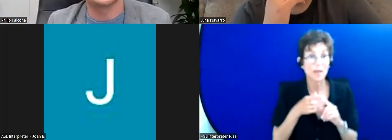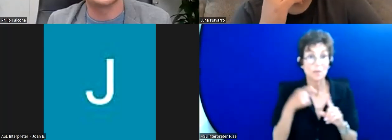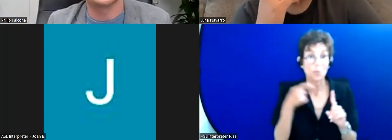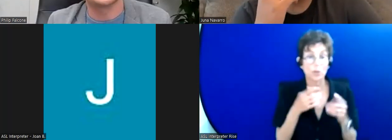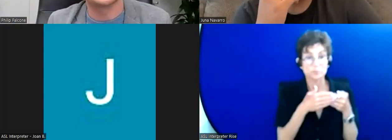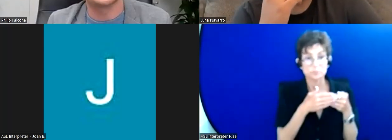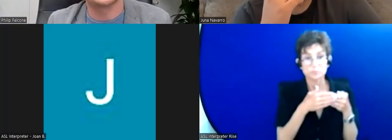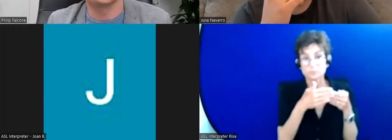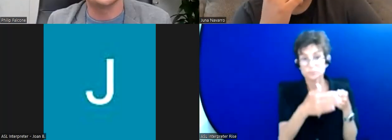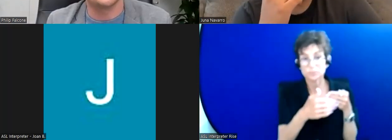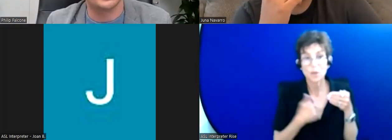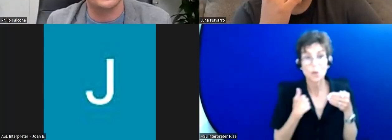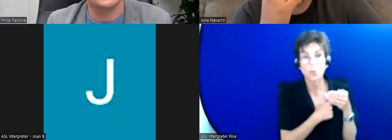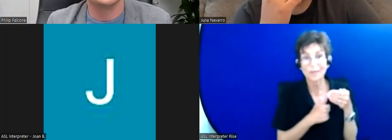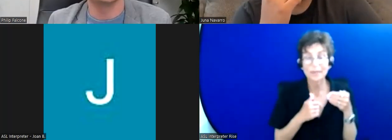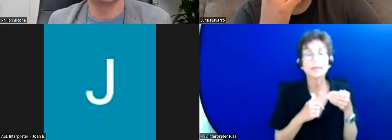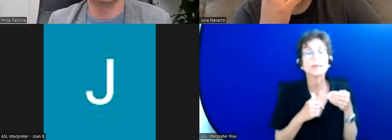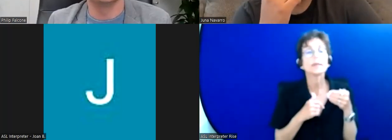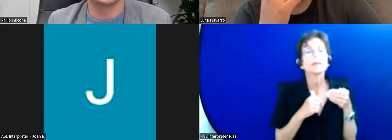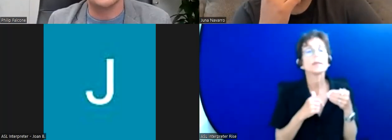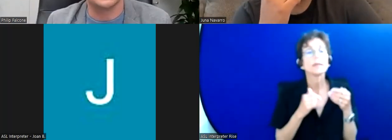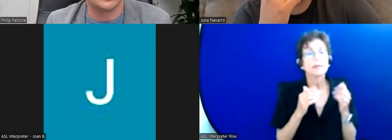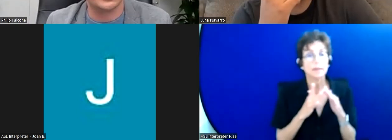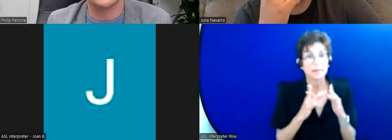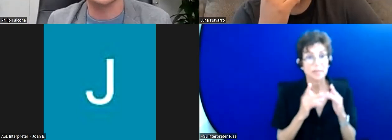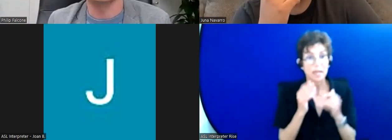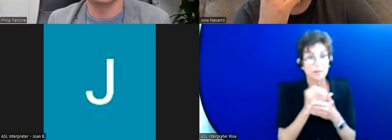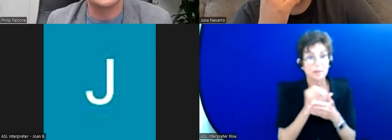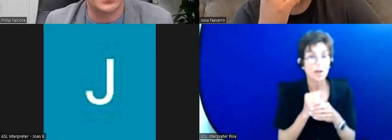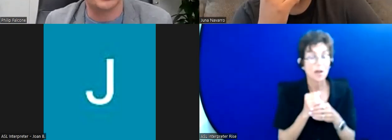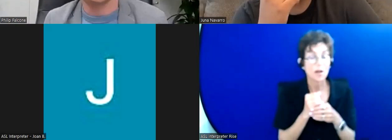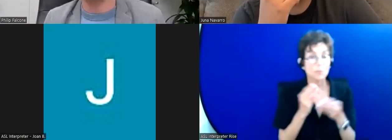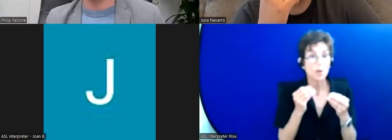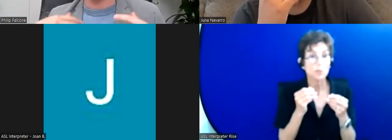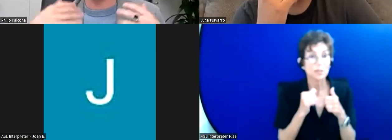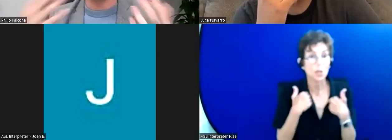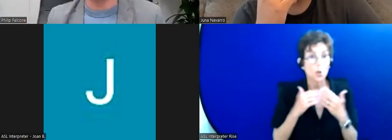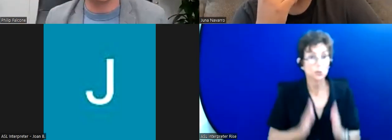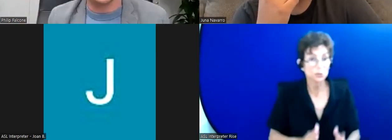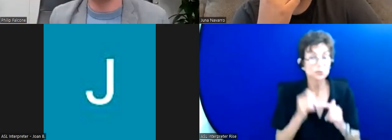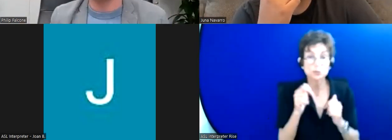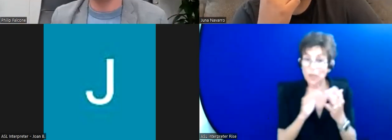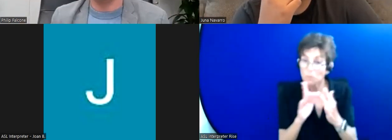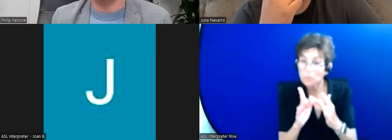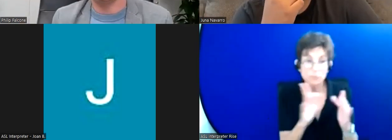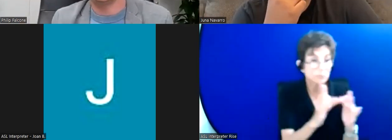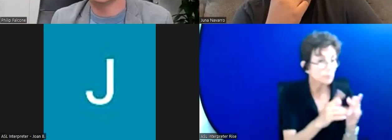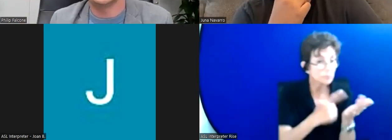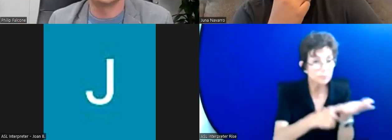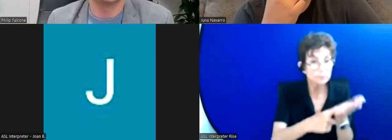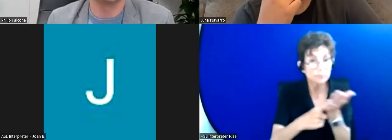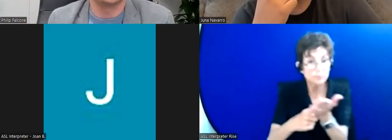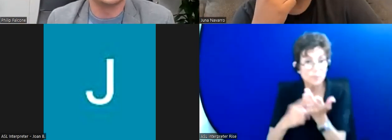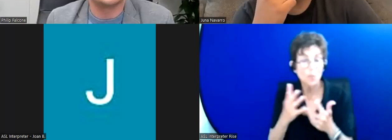saying, you know, we want to partner with you to bring public art there, to invest in your properties, to beautify the area. And